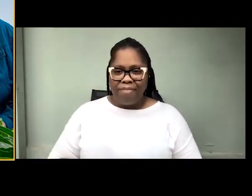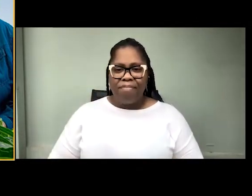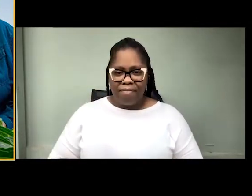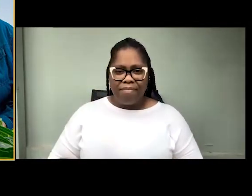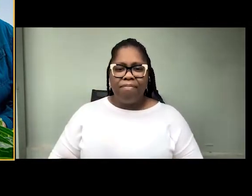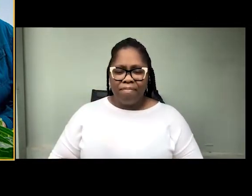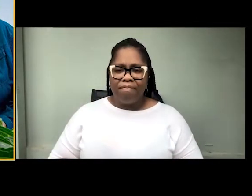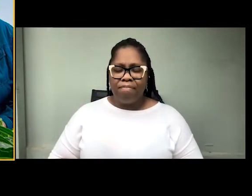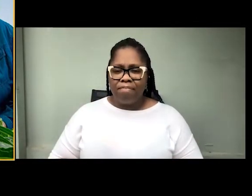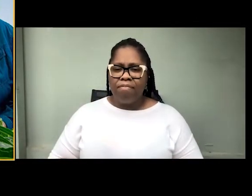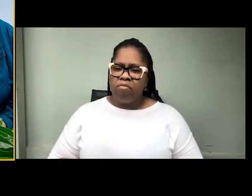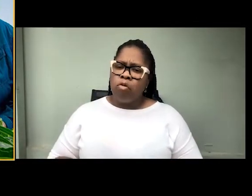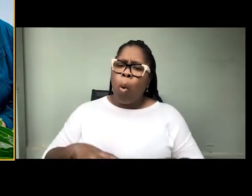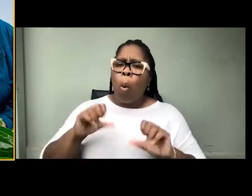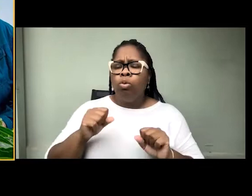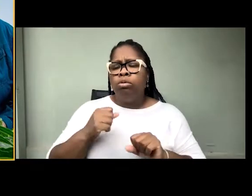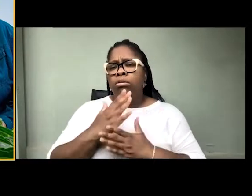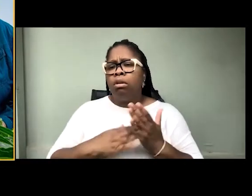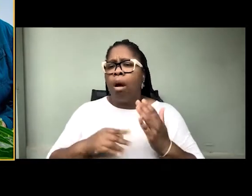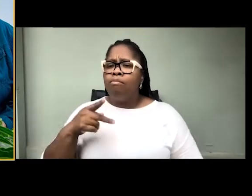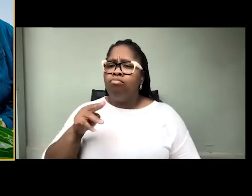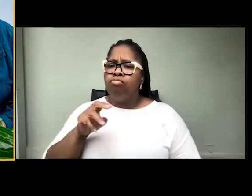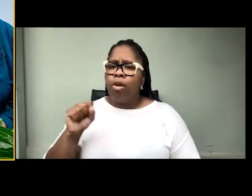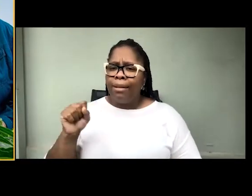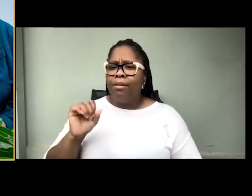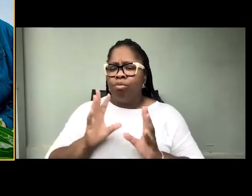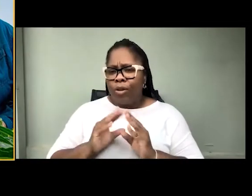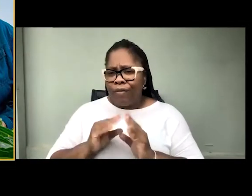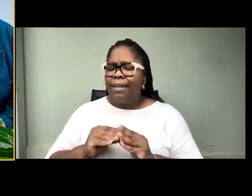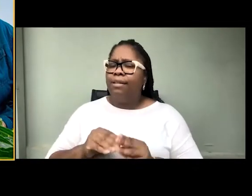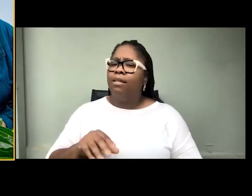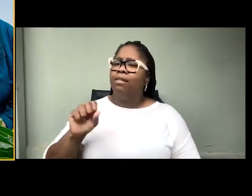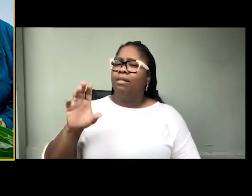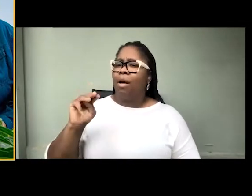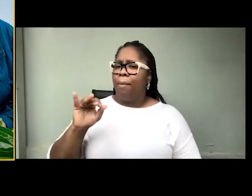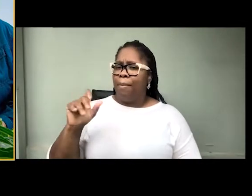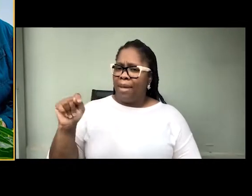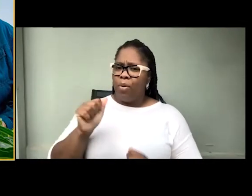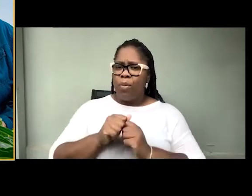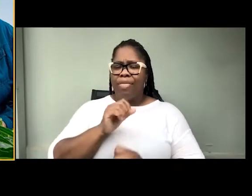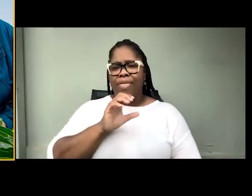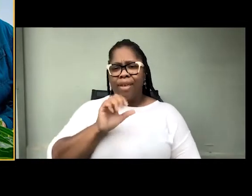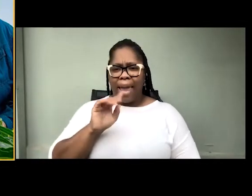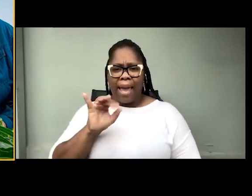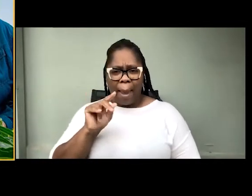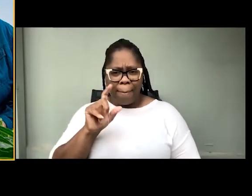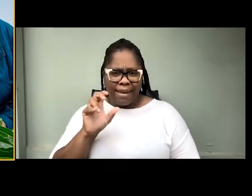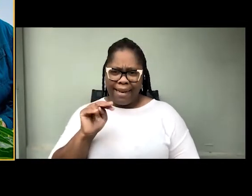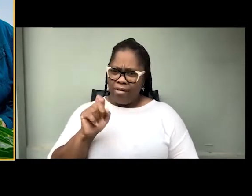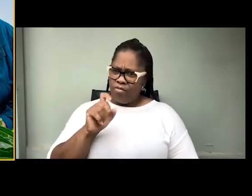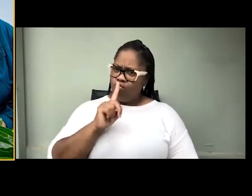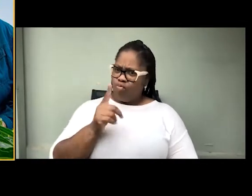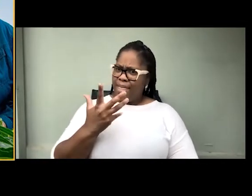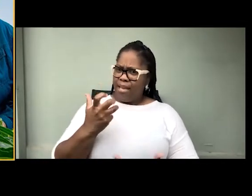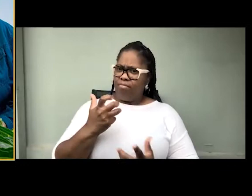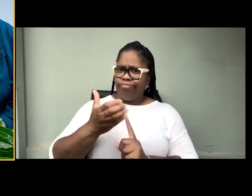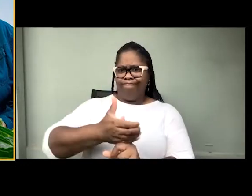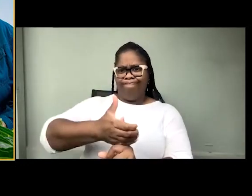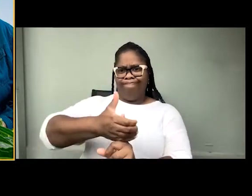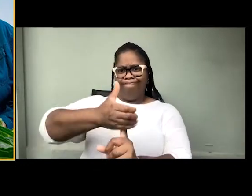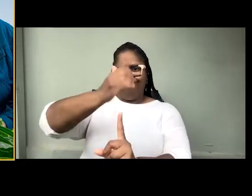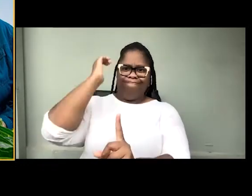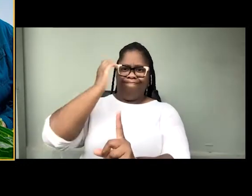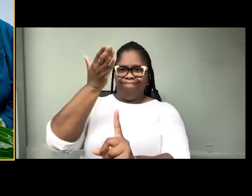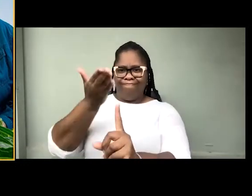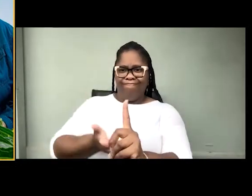press briefings and a major summit with our cabinet secretary partners. to unveil this plan. And what it